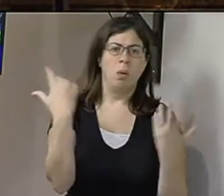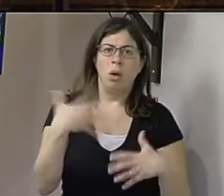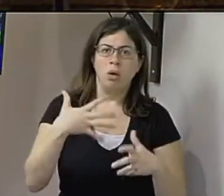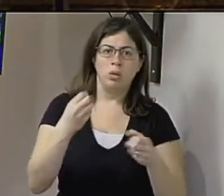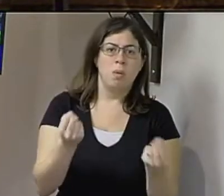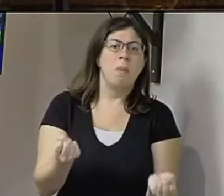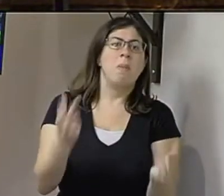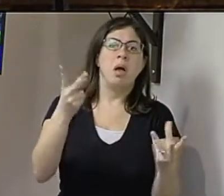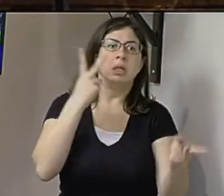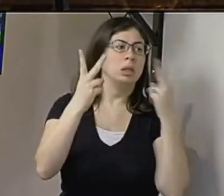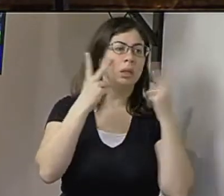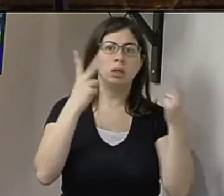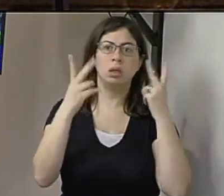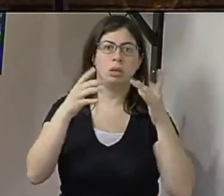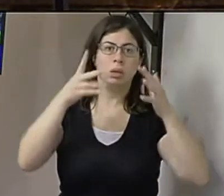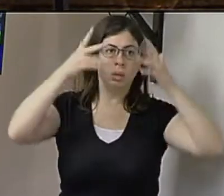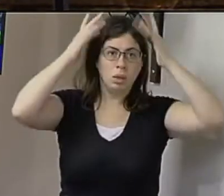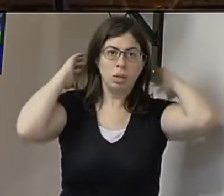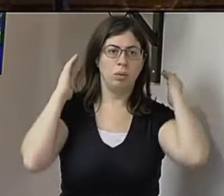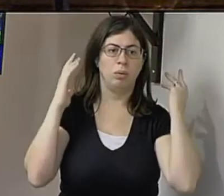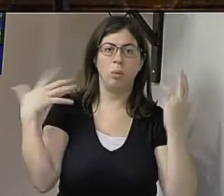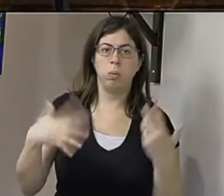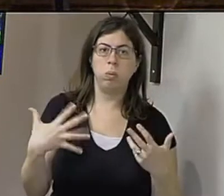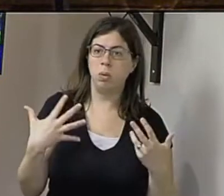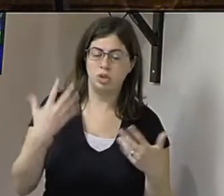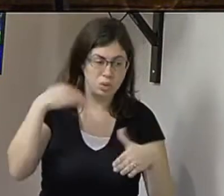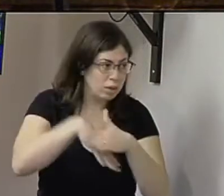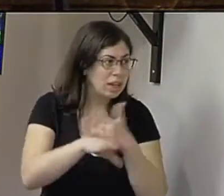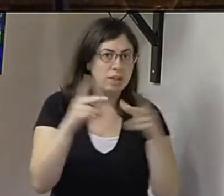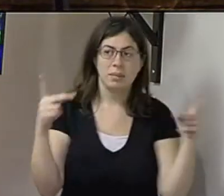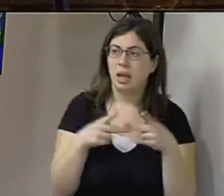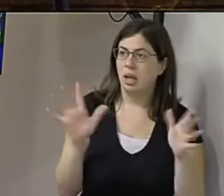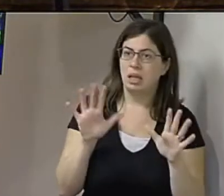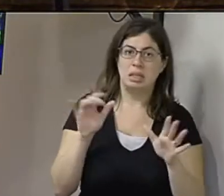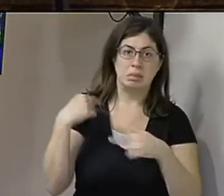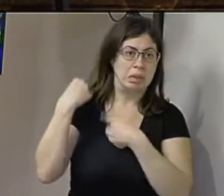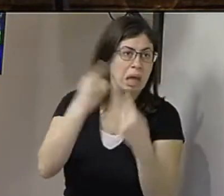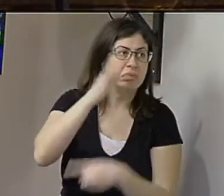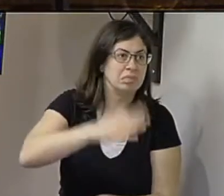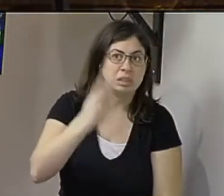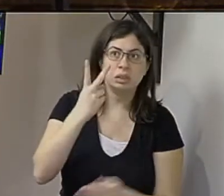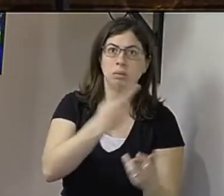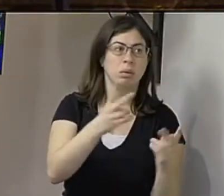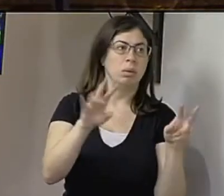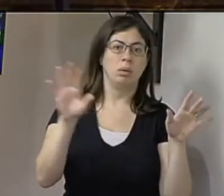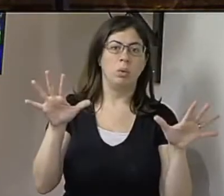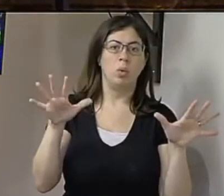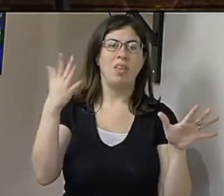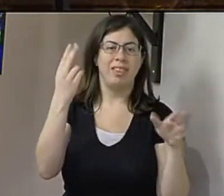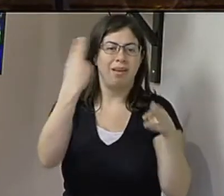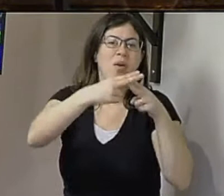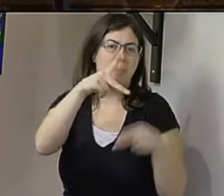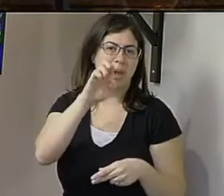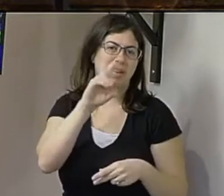much input for your senses that, again, they didn't really have back then. So you're stepping into a place that's not like anything you've ever seen. They called it a paradise,